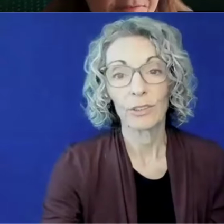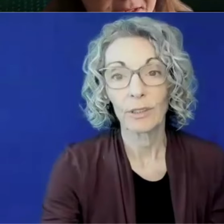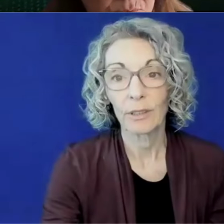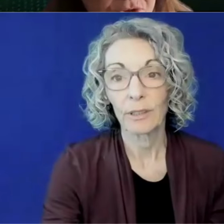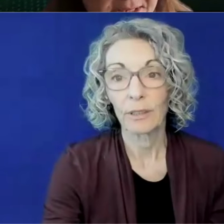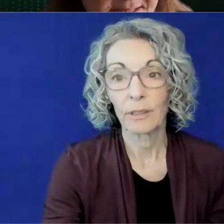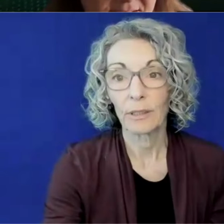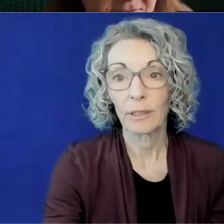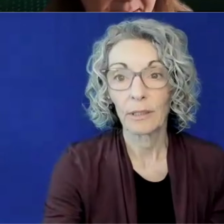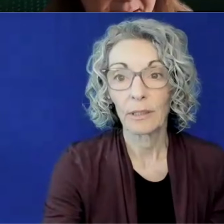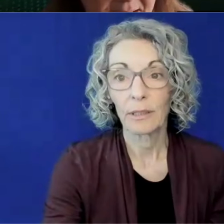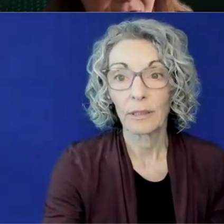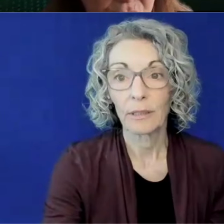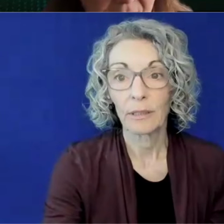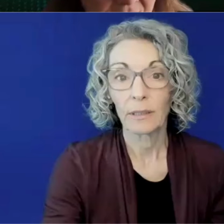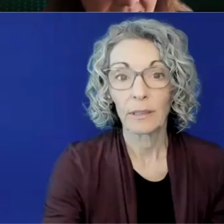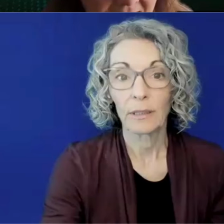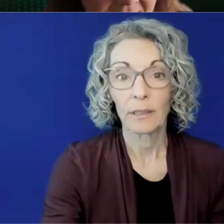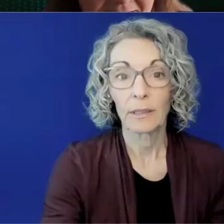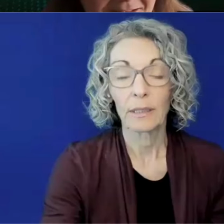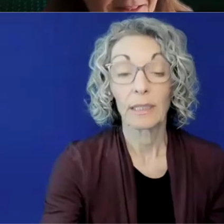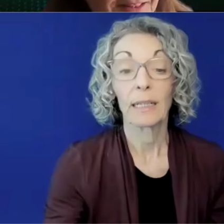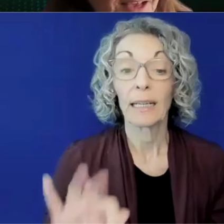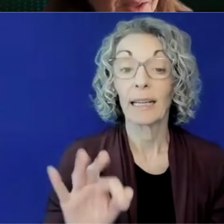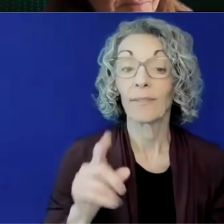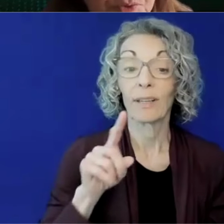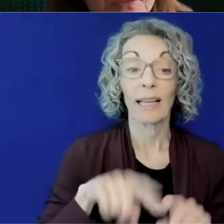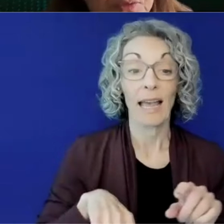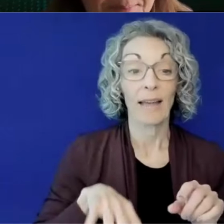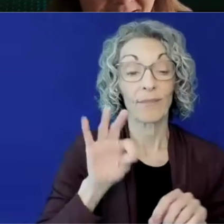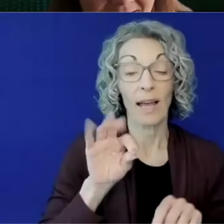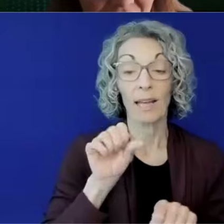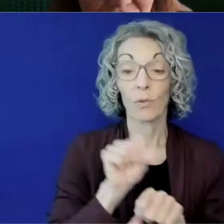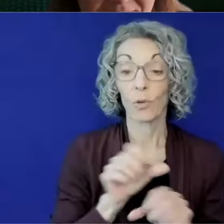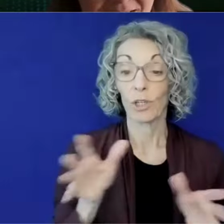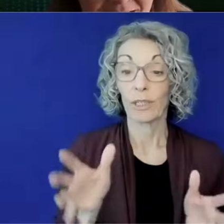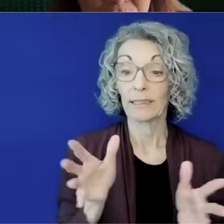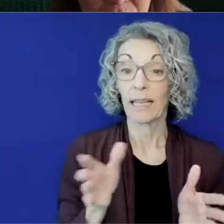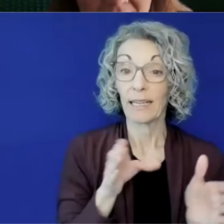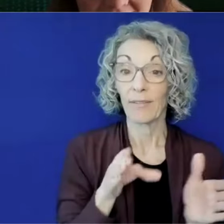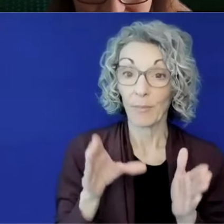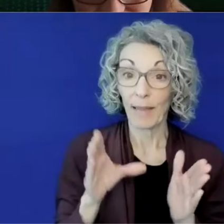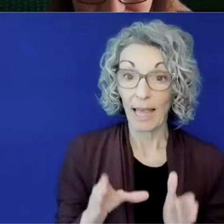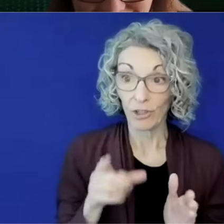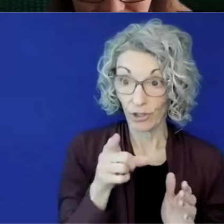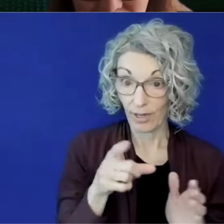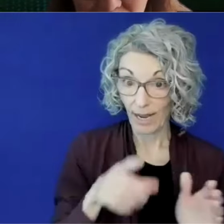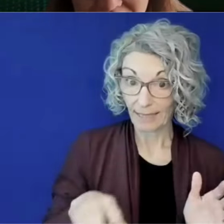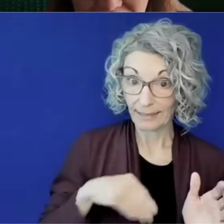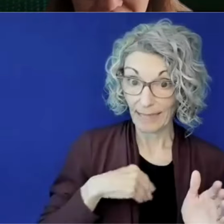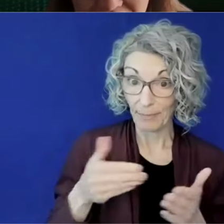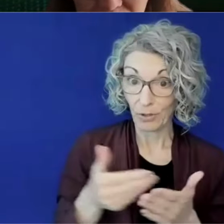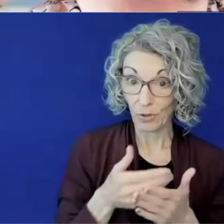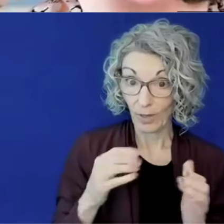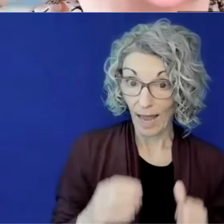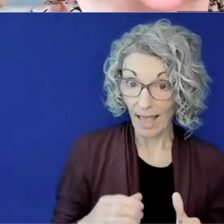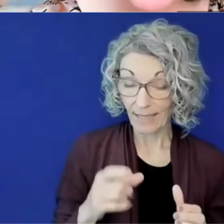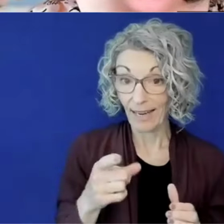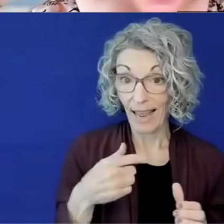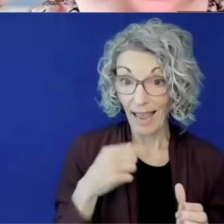If you can't find a work incentive planner in your area, do you have a website? Are you taking new clients? Two questions.